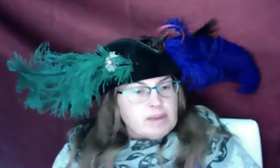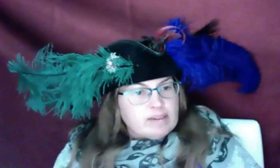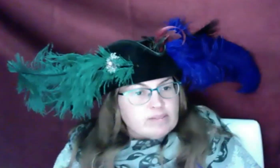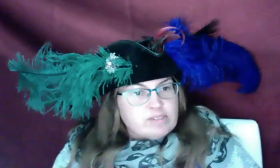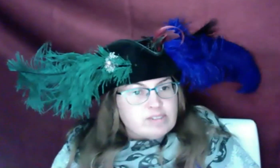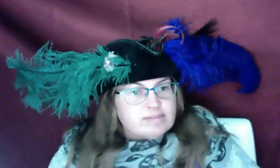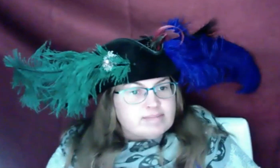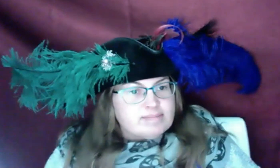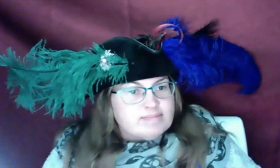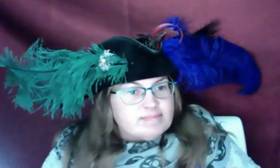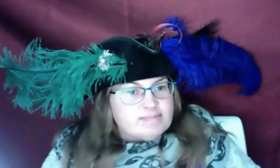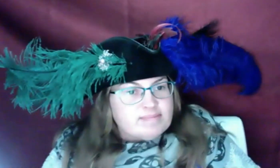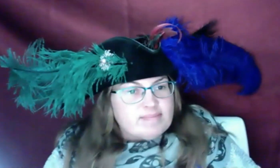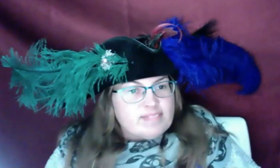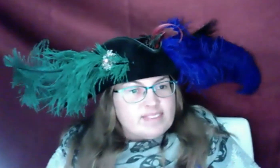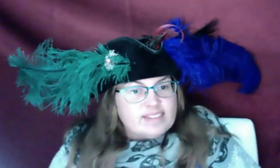and bounds.